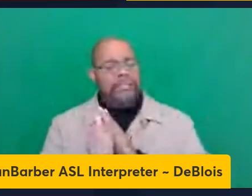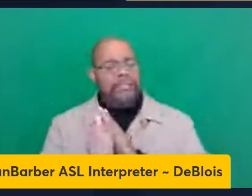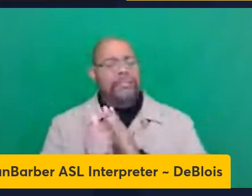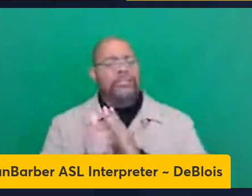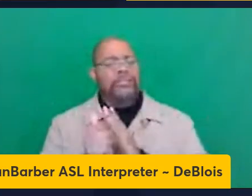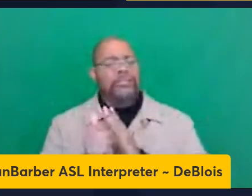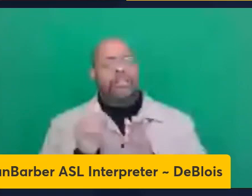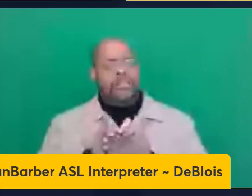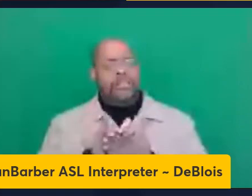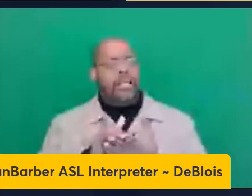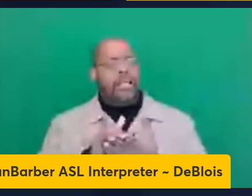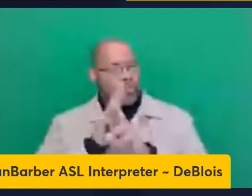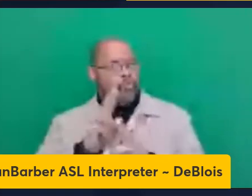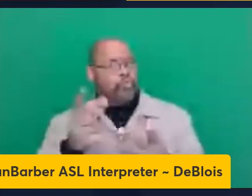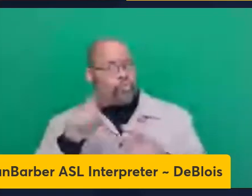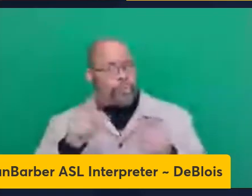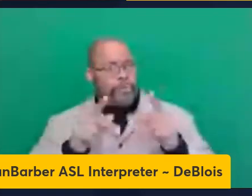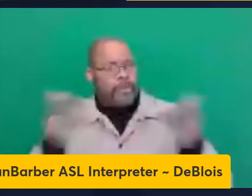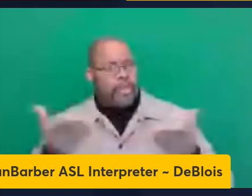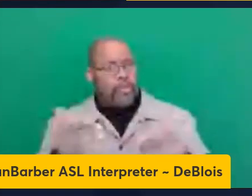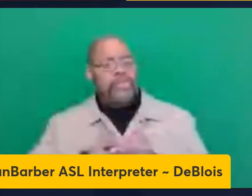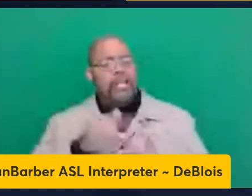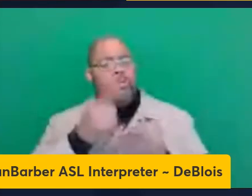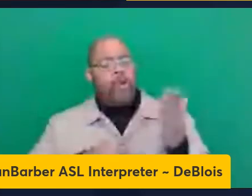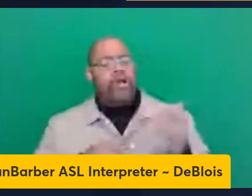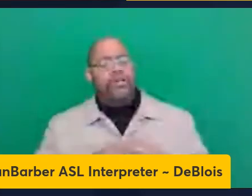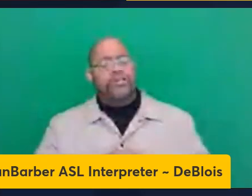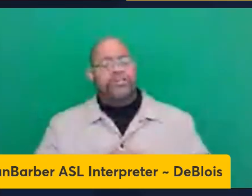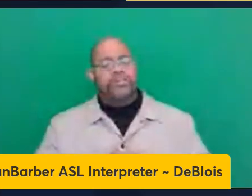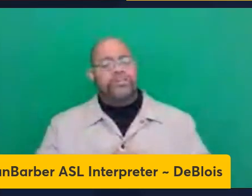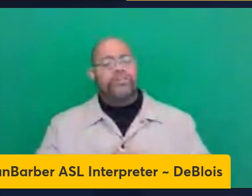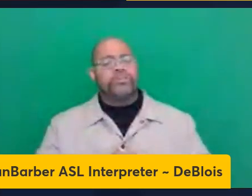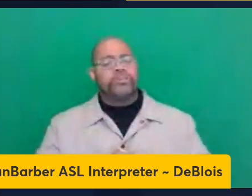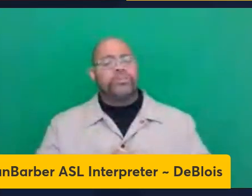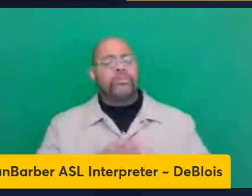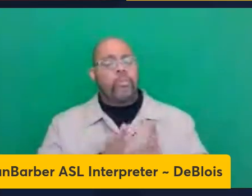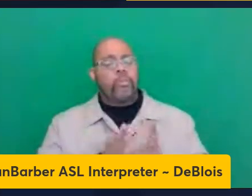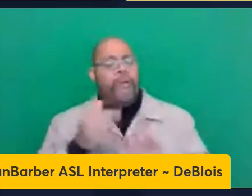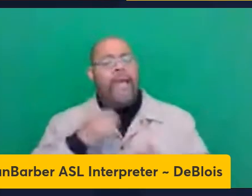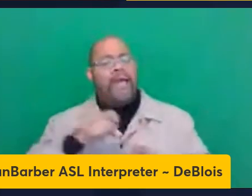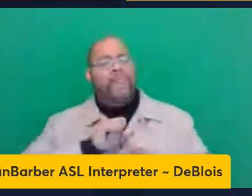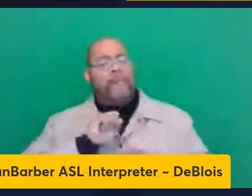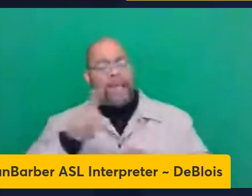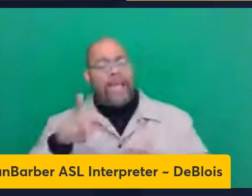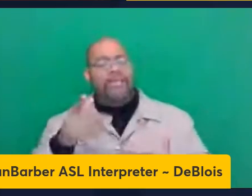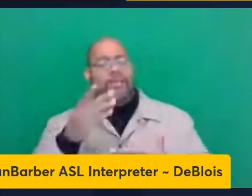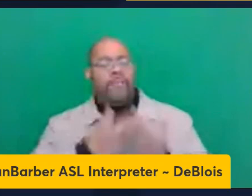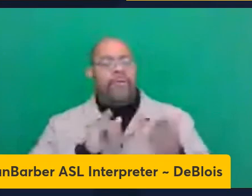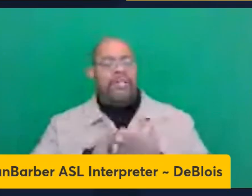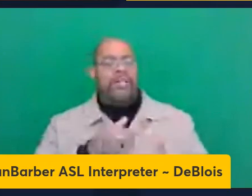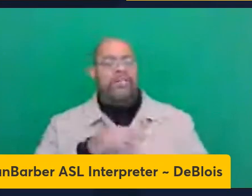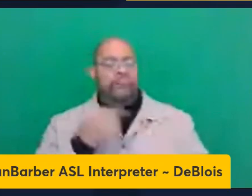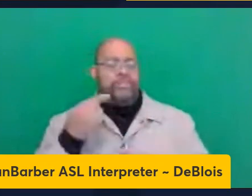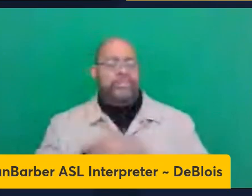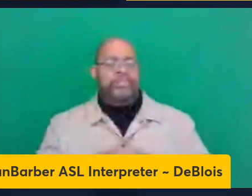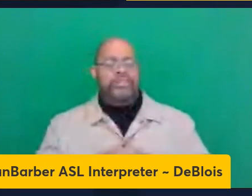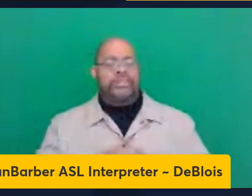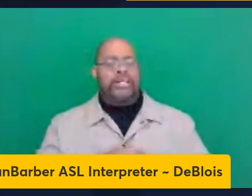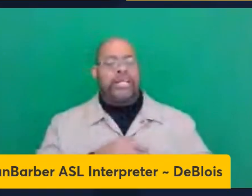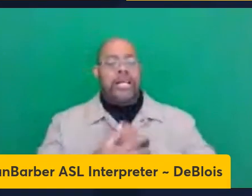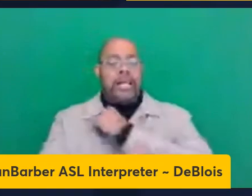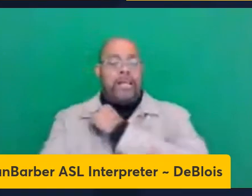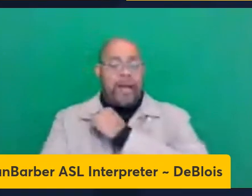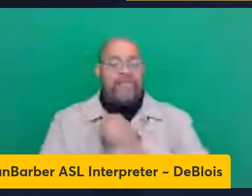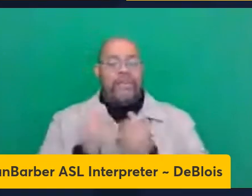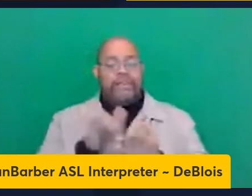be useful to the people. And that's what always motivated me that I had to go, despite all the risk and the poverty that was